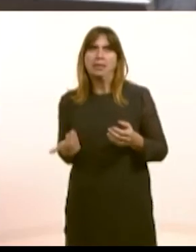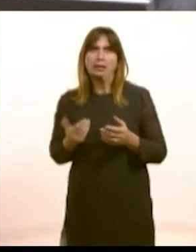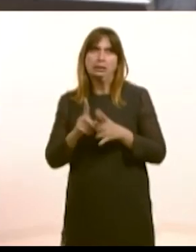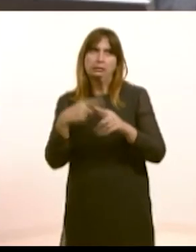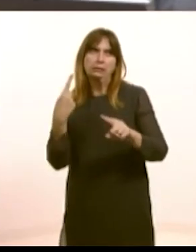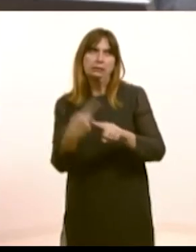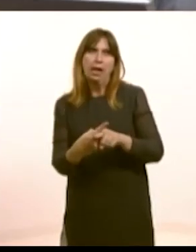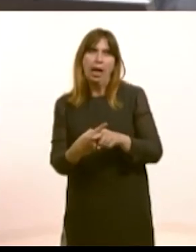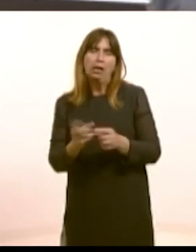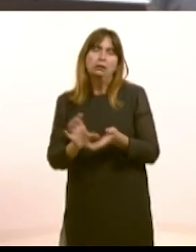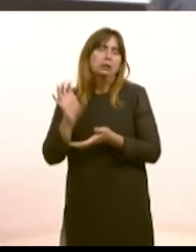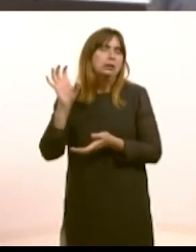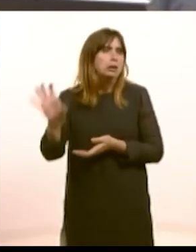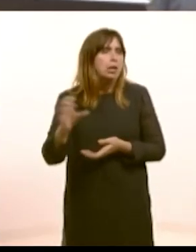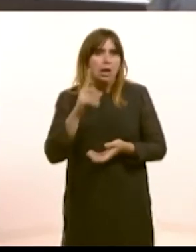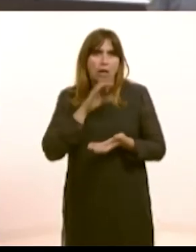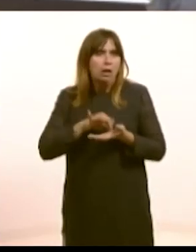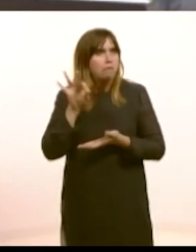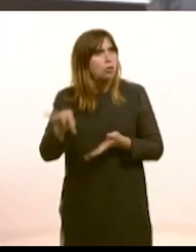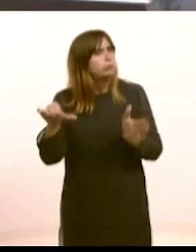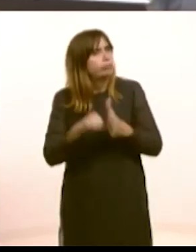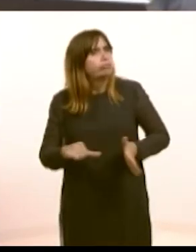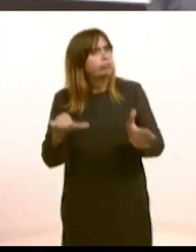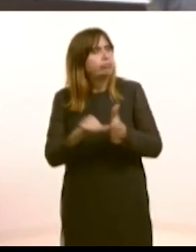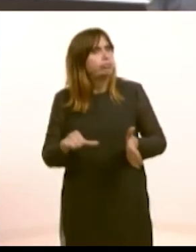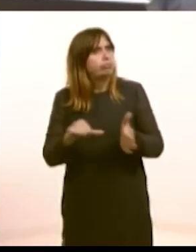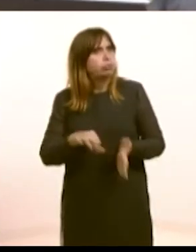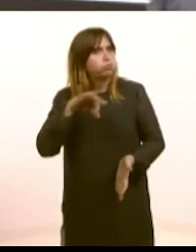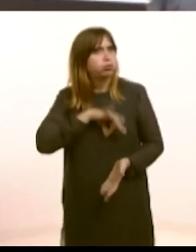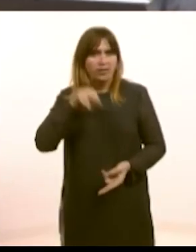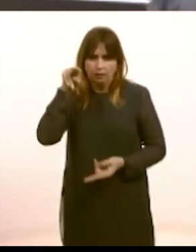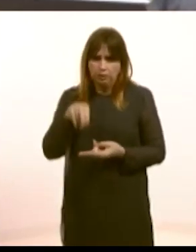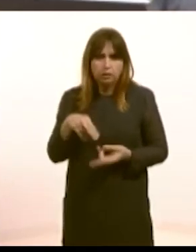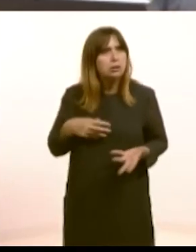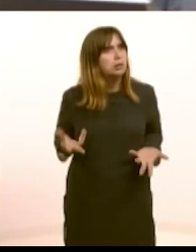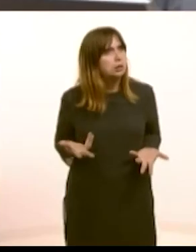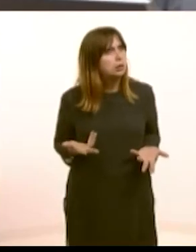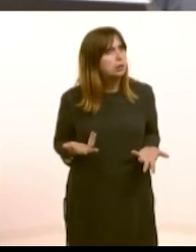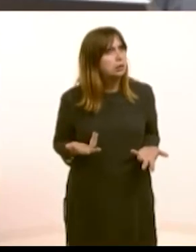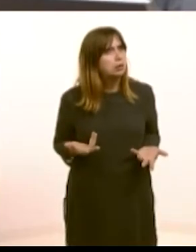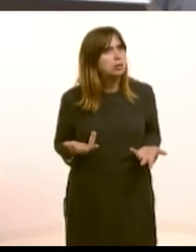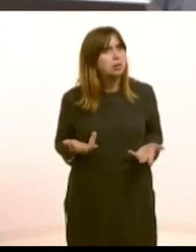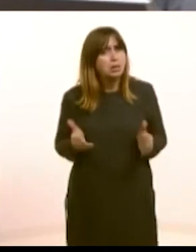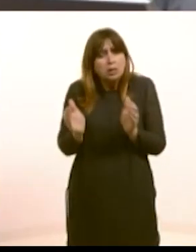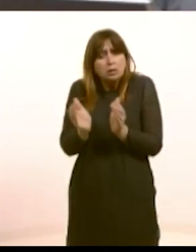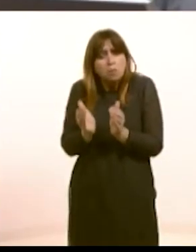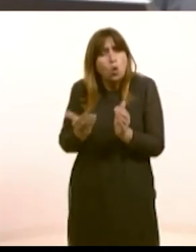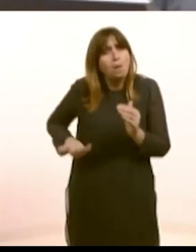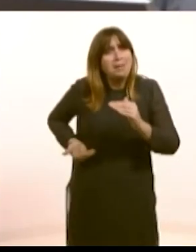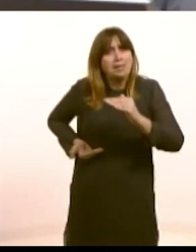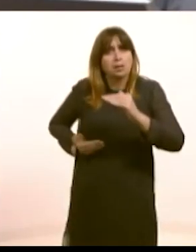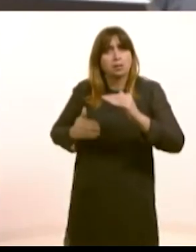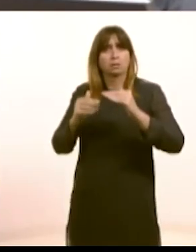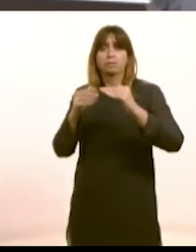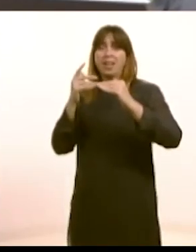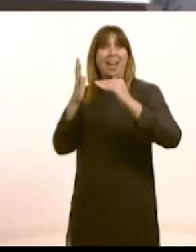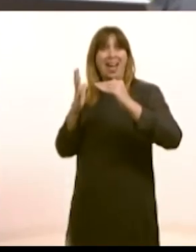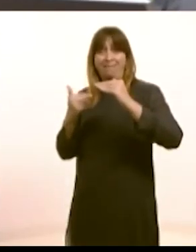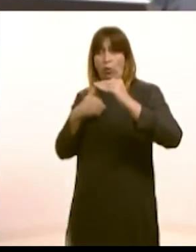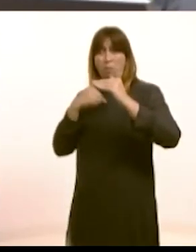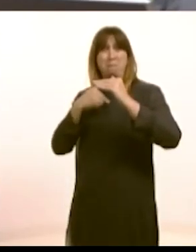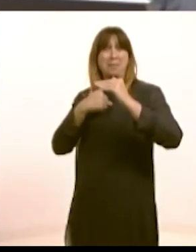putting a strain on their business finances. As they fall outside the threshold for small business rate relief, they have to